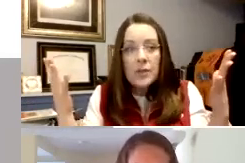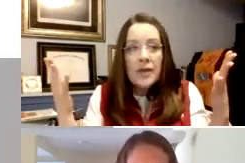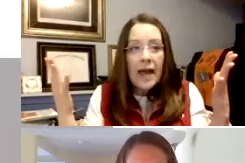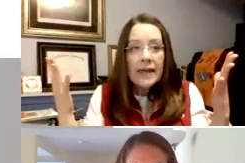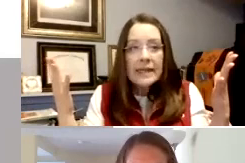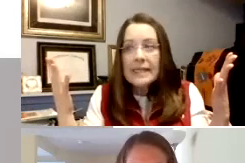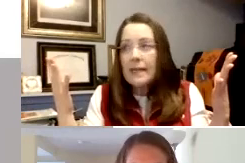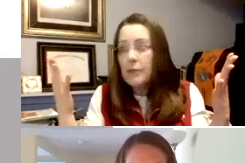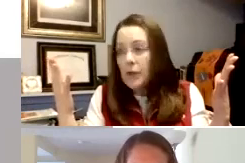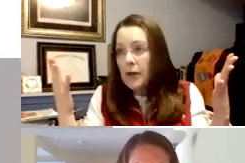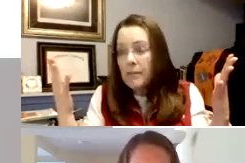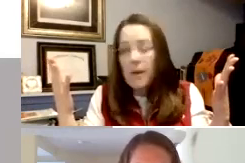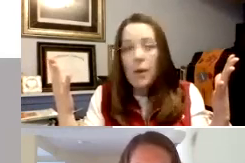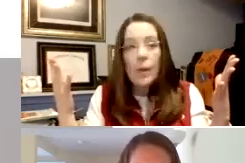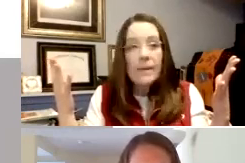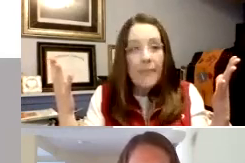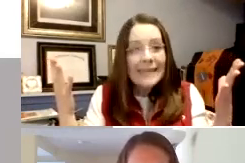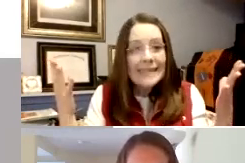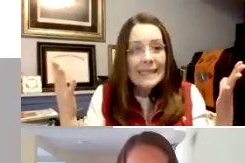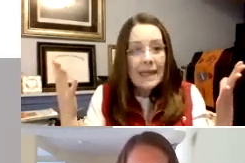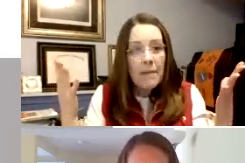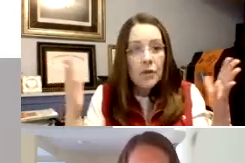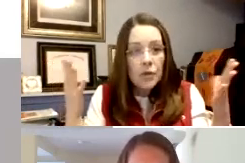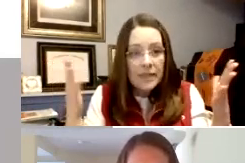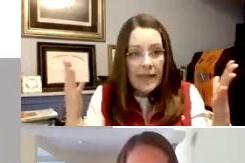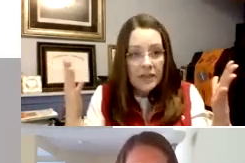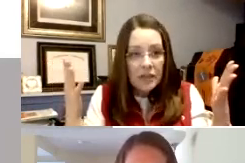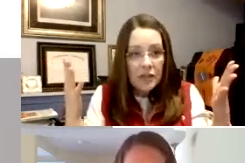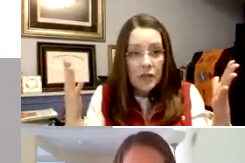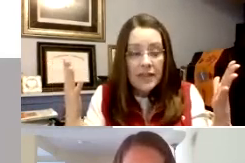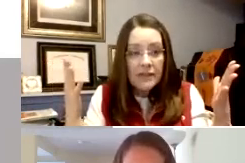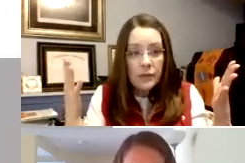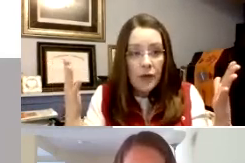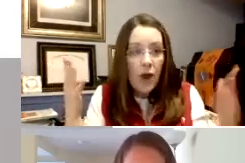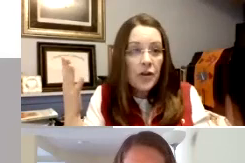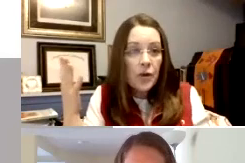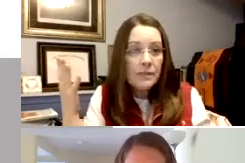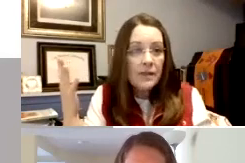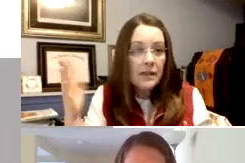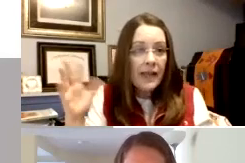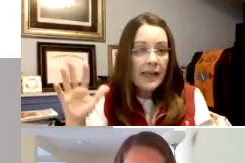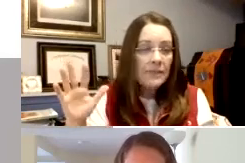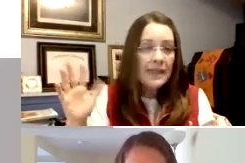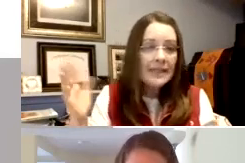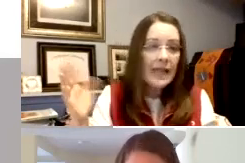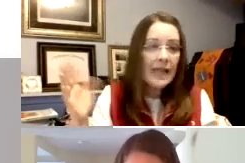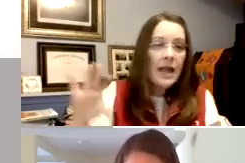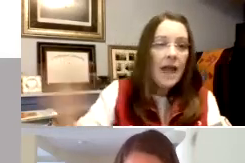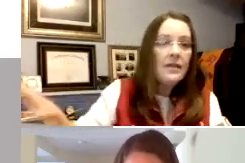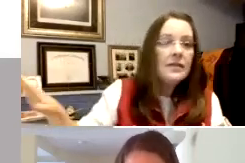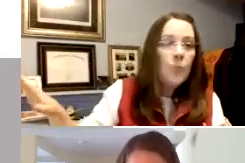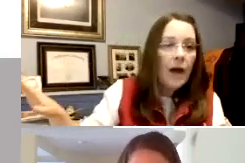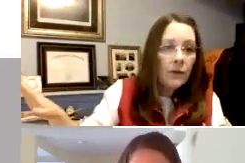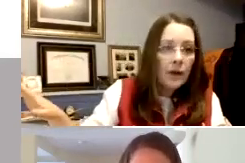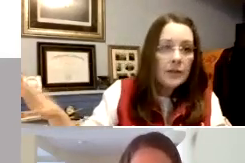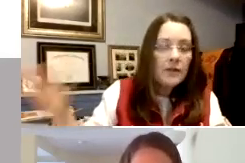So we're not going to see them look, but we might see them use that vision, use that visual regard, know something is there, and then